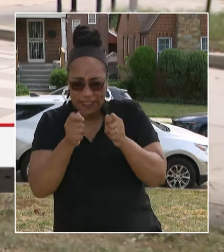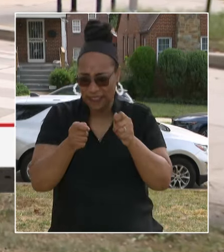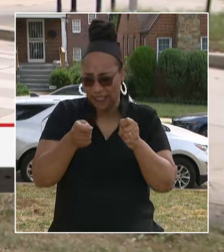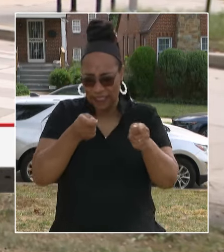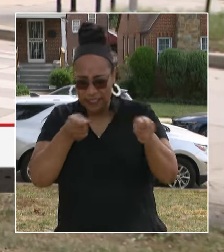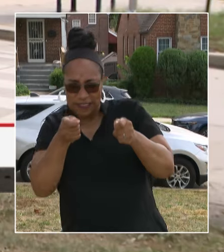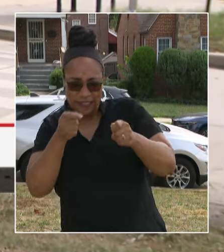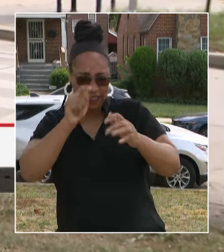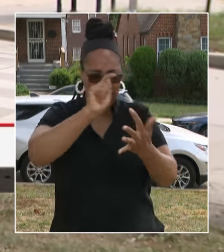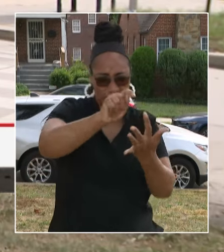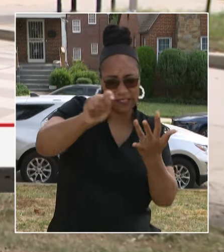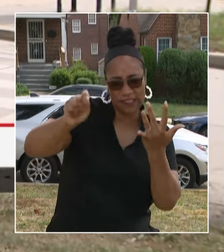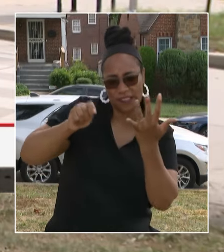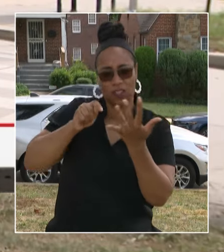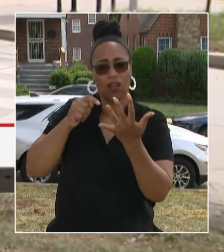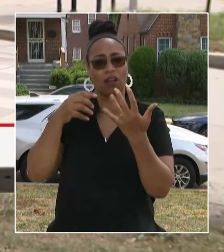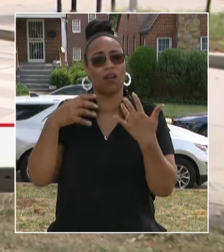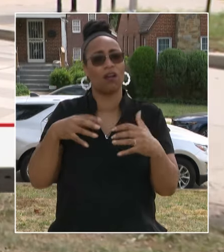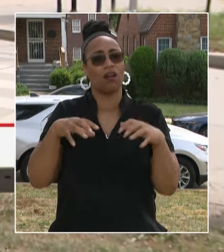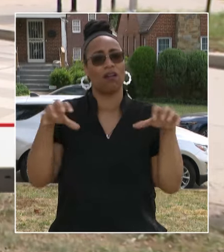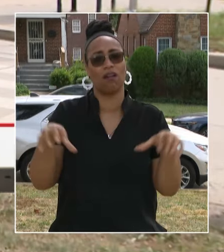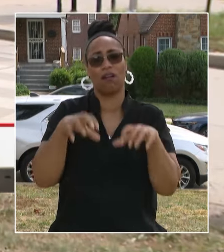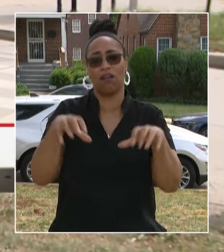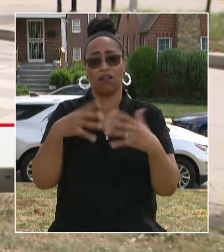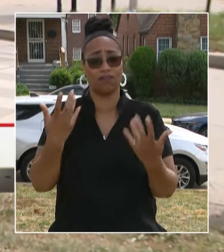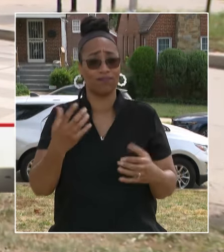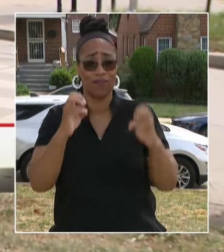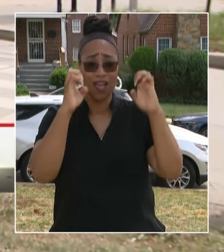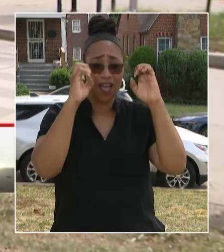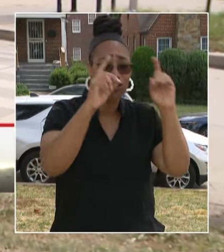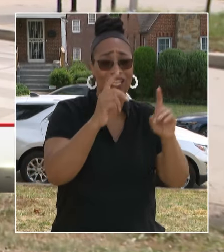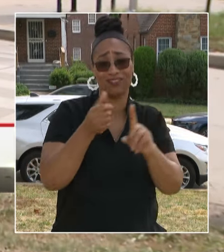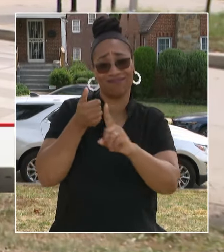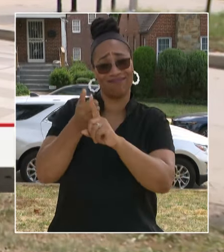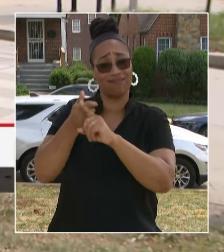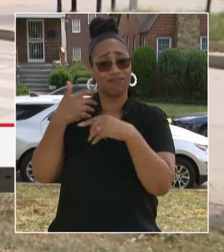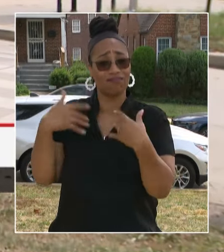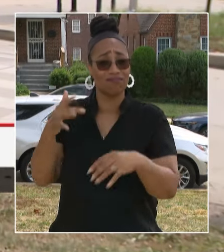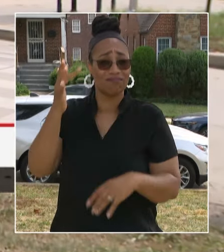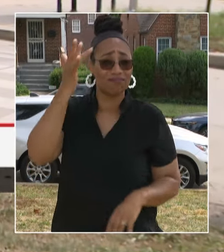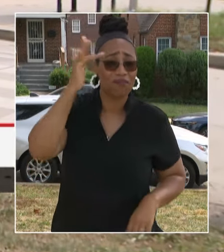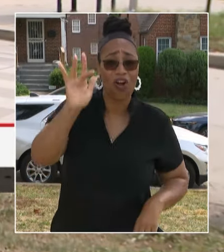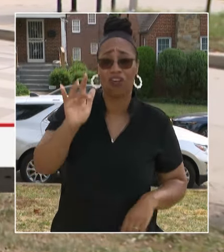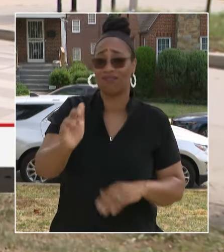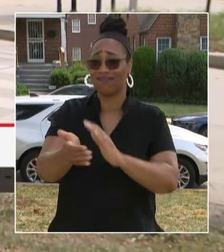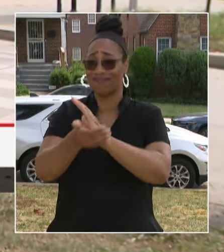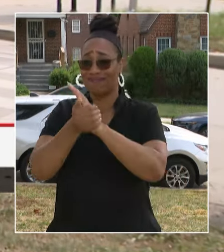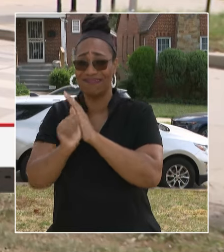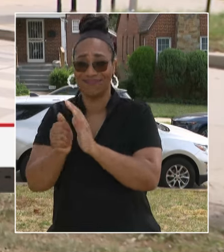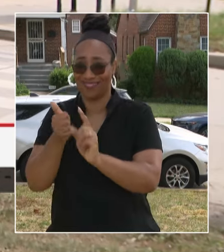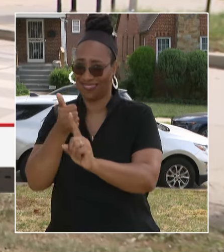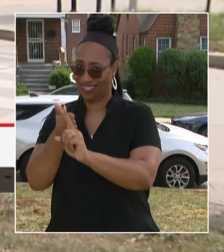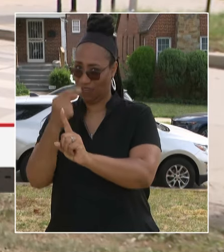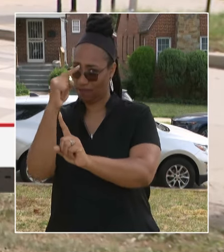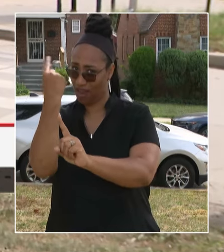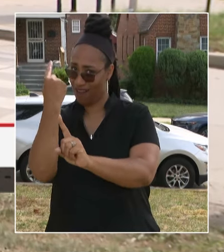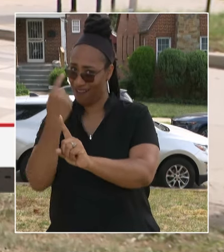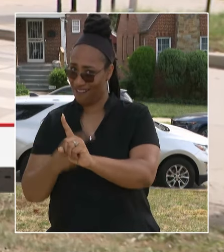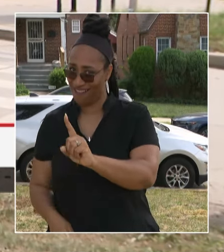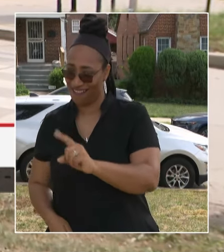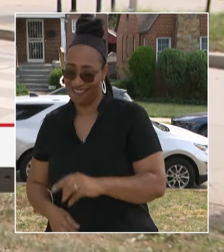educated, smart, talented people that happen to be Black and happen to start